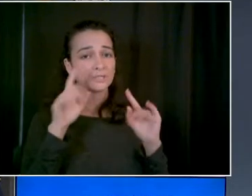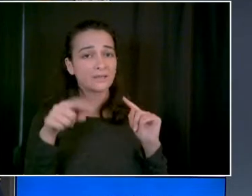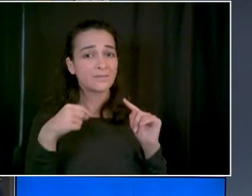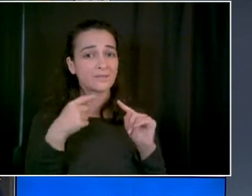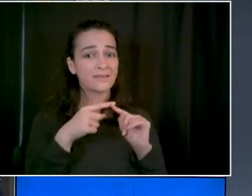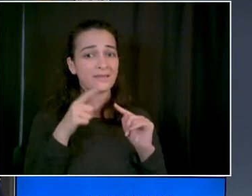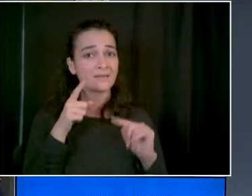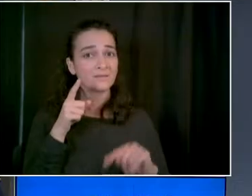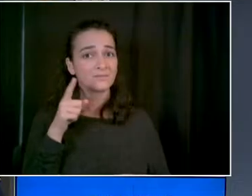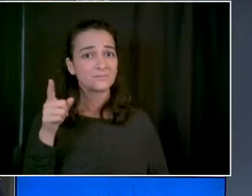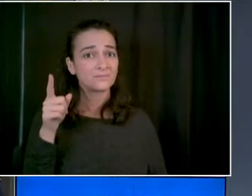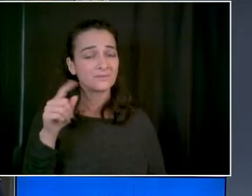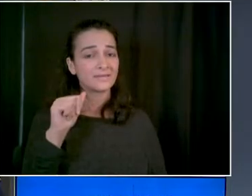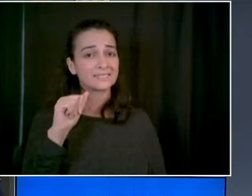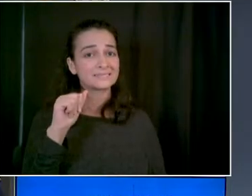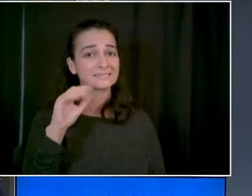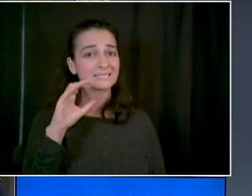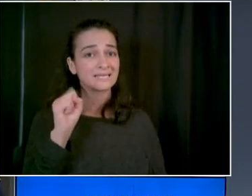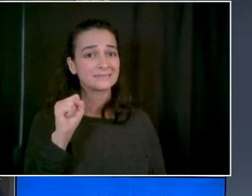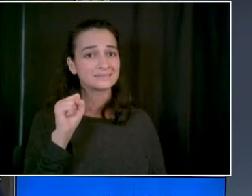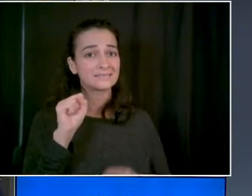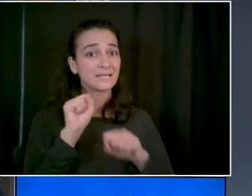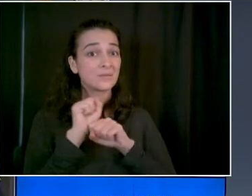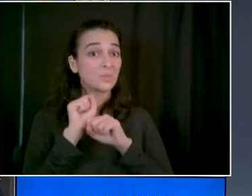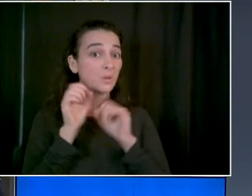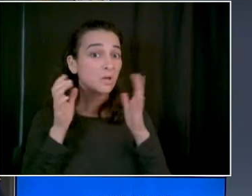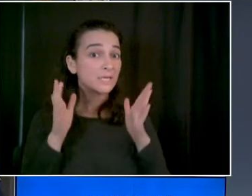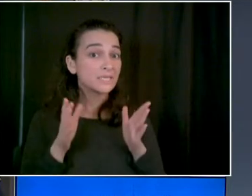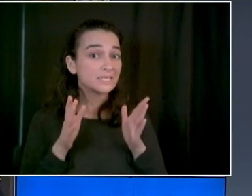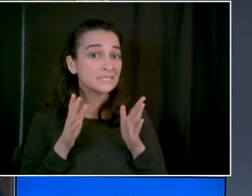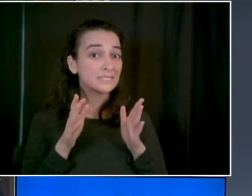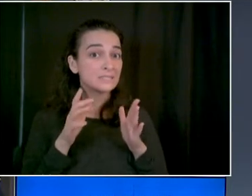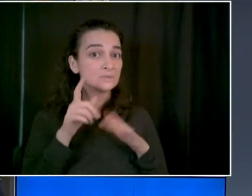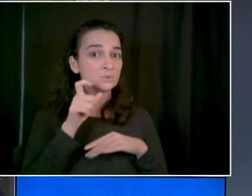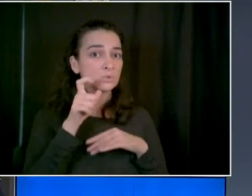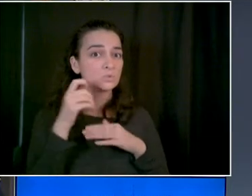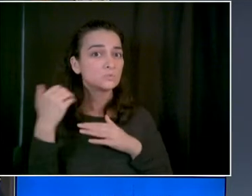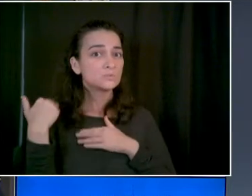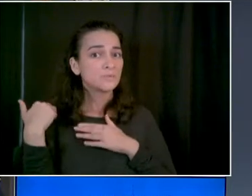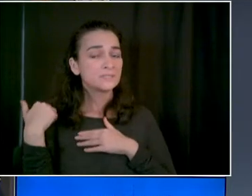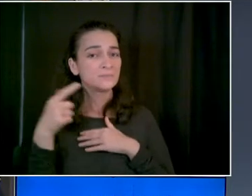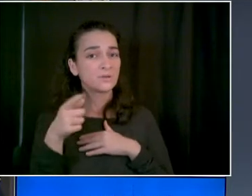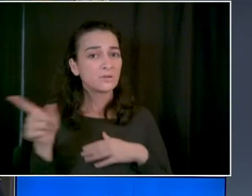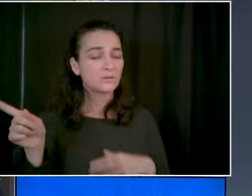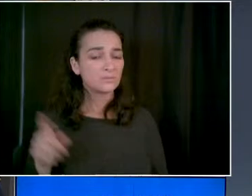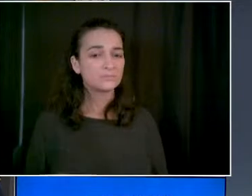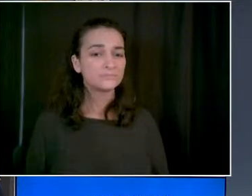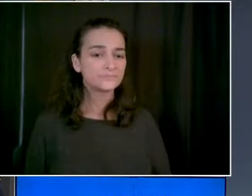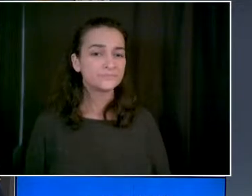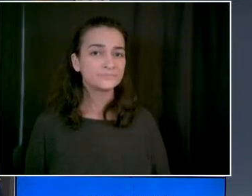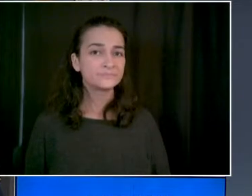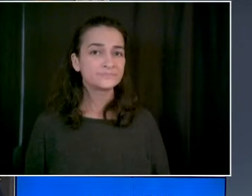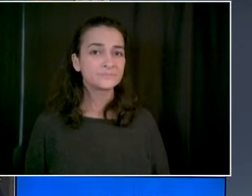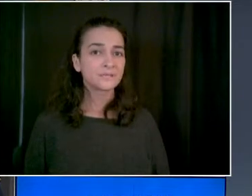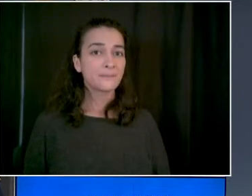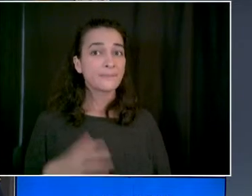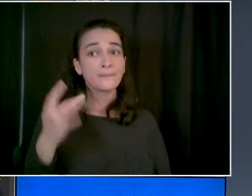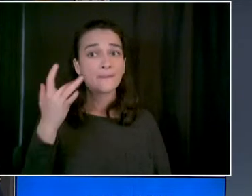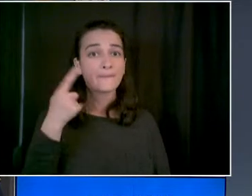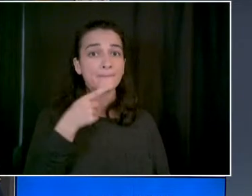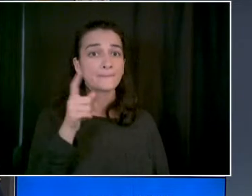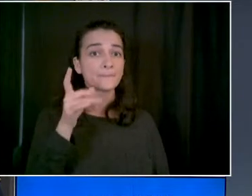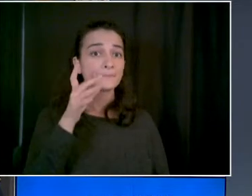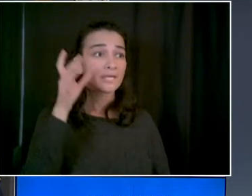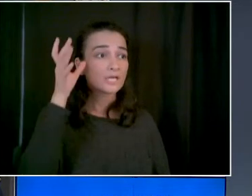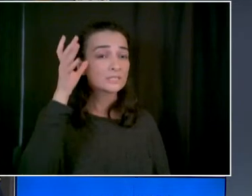not forcibly separate children, feeling that they did the wrong thing, that they sometimes flinch when they have to make that decision? And what are the